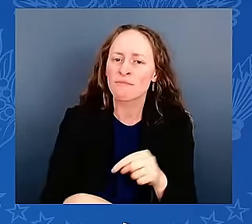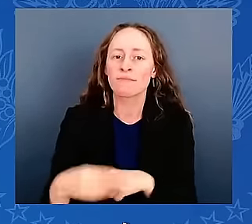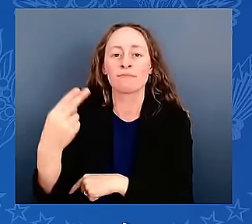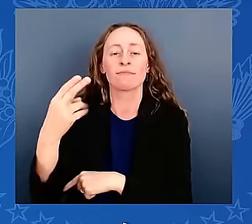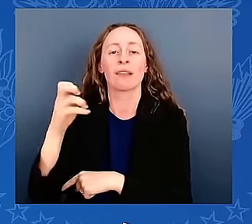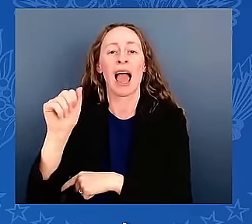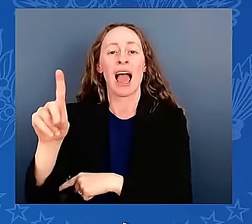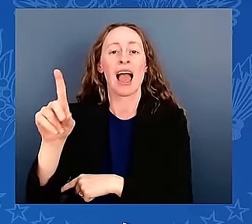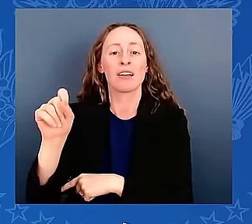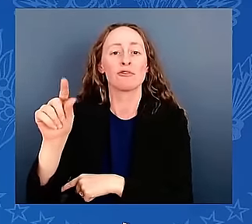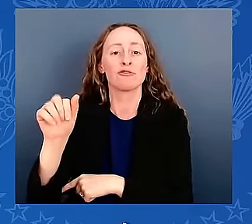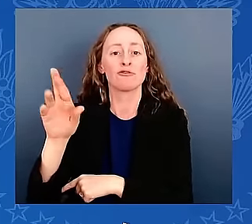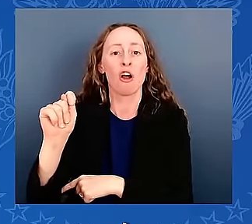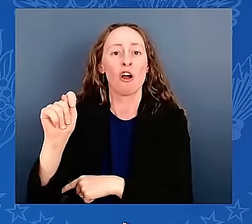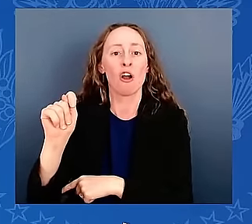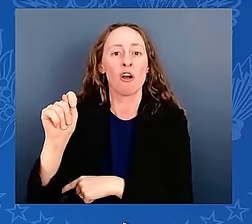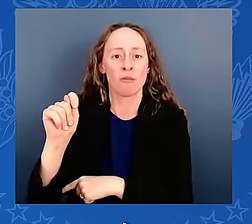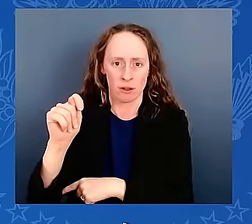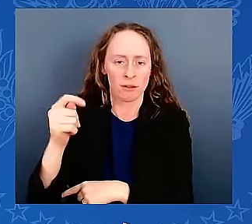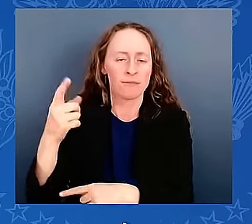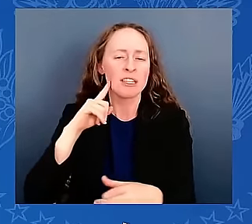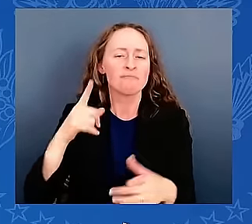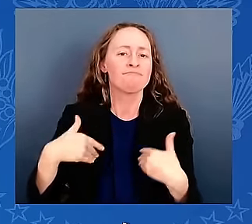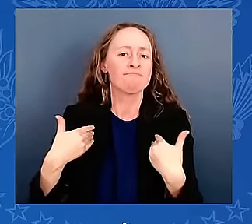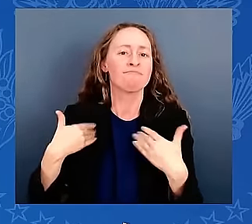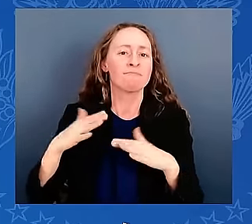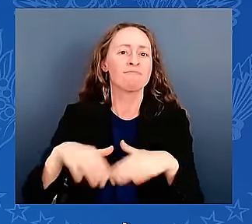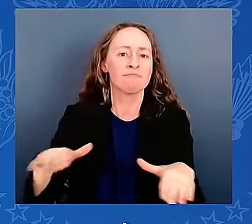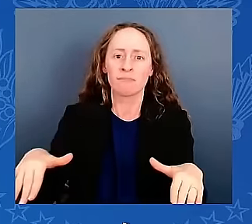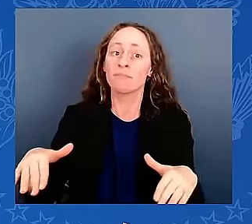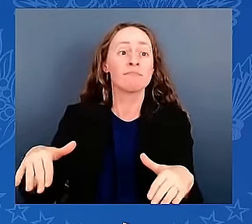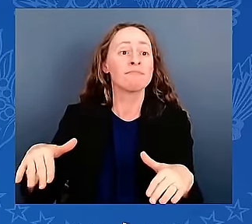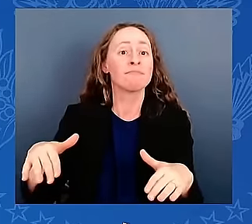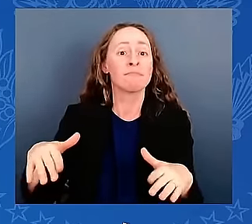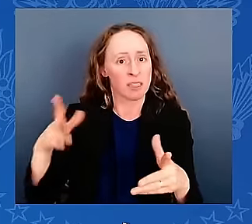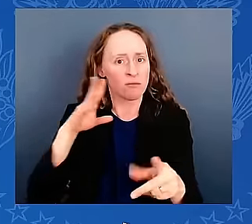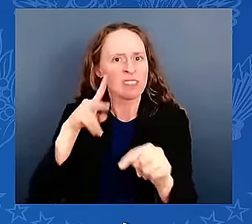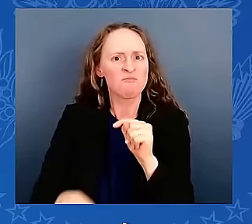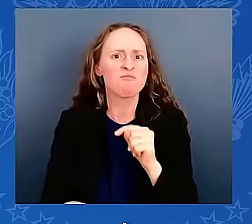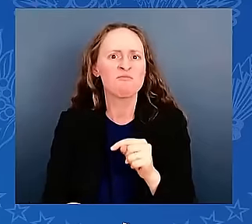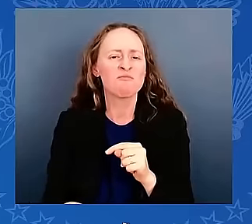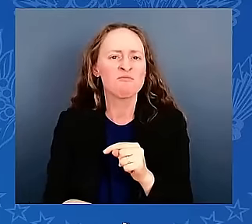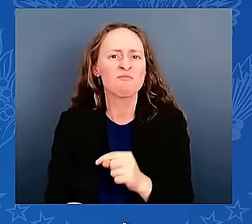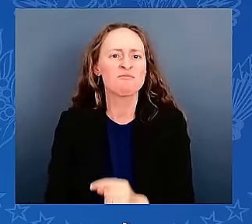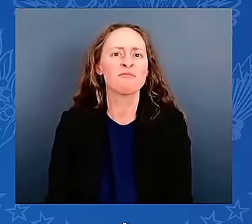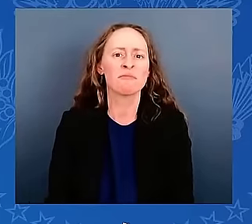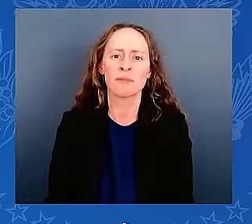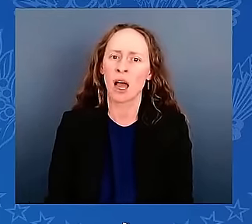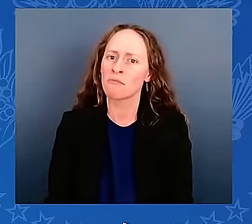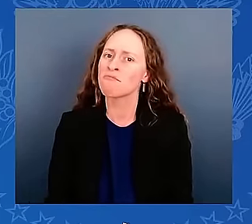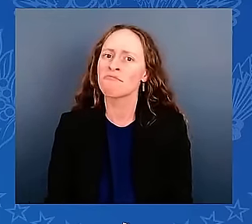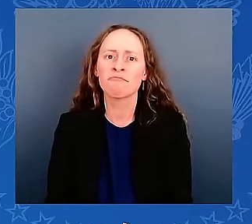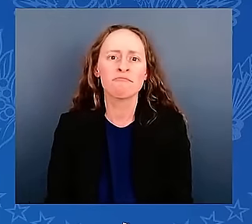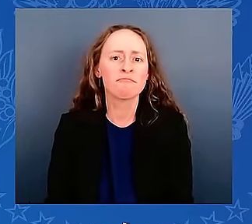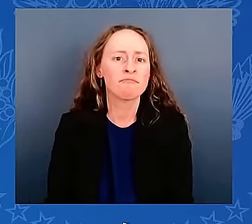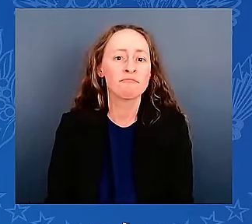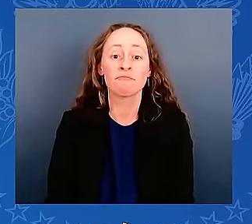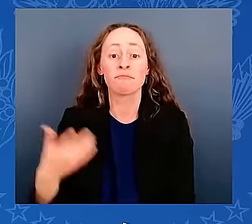allow employees to stop paying overtime, employers to stop paying, catch this one, to stop paying overtime to hourly